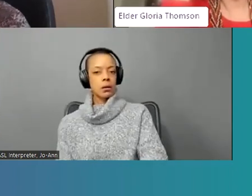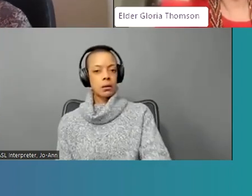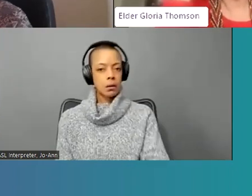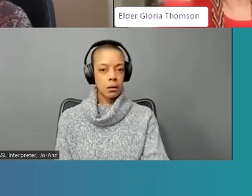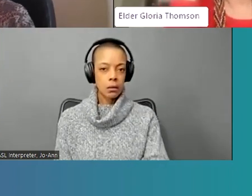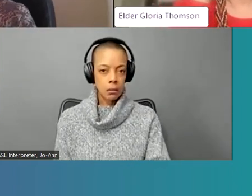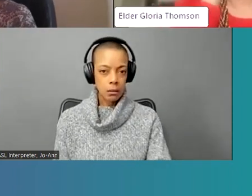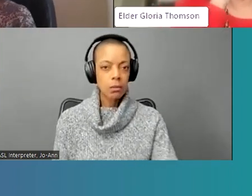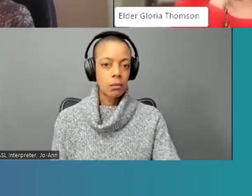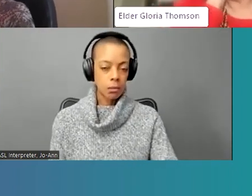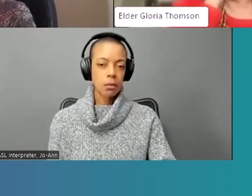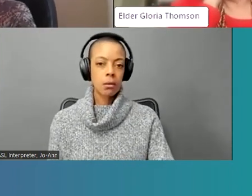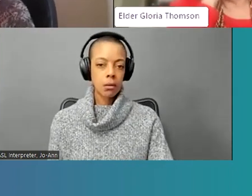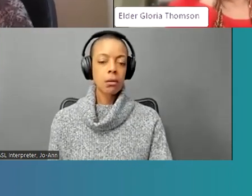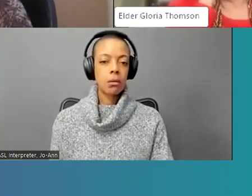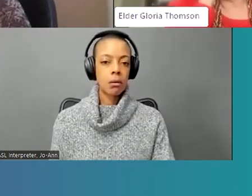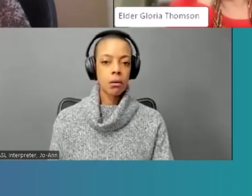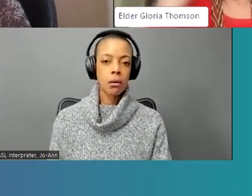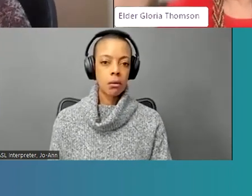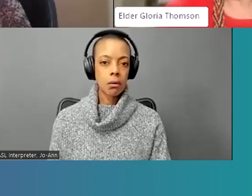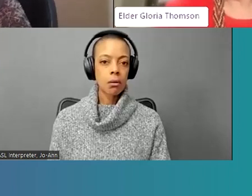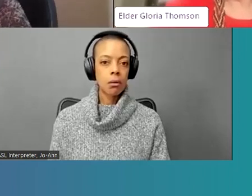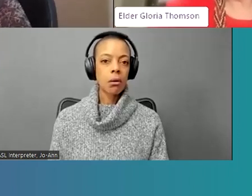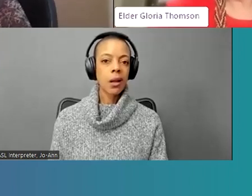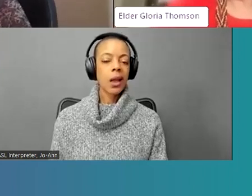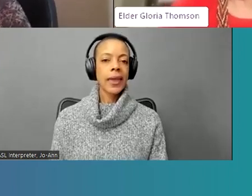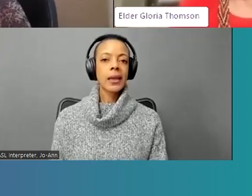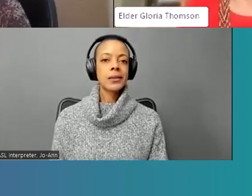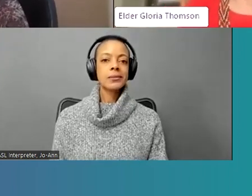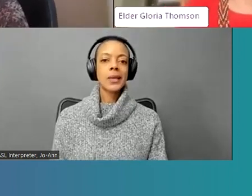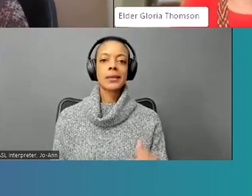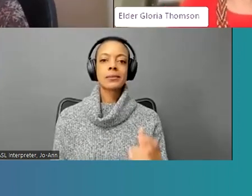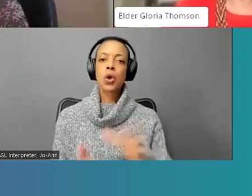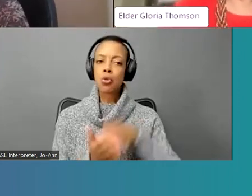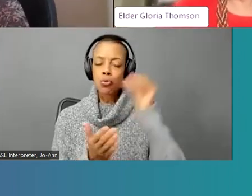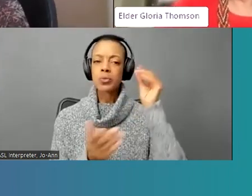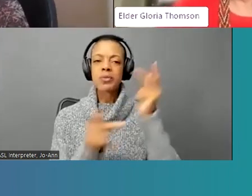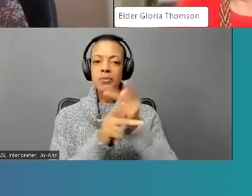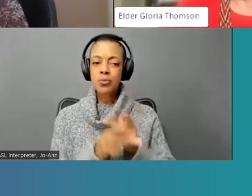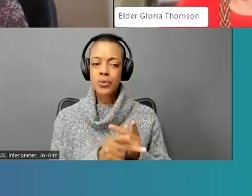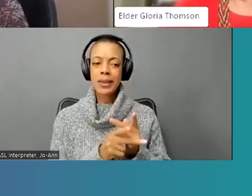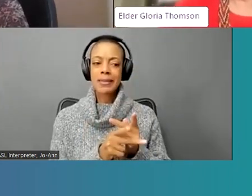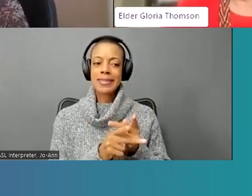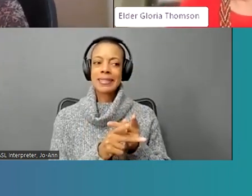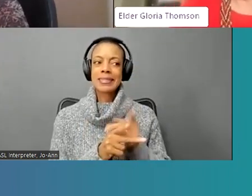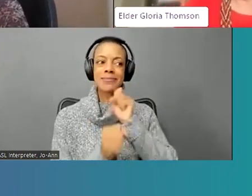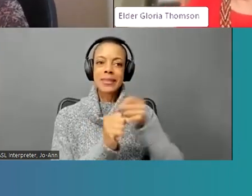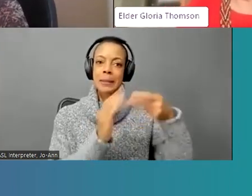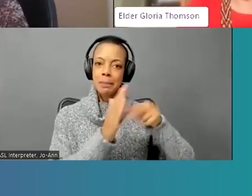what the core of the meeting is. Like some people would like